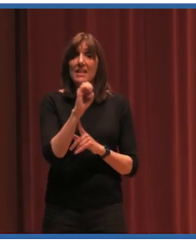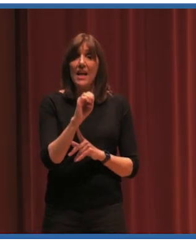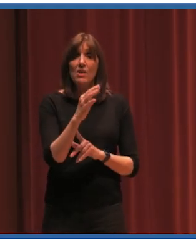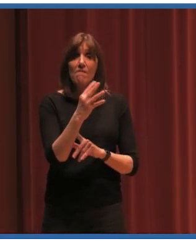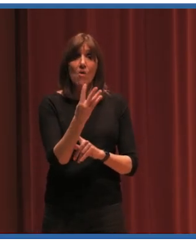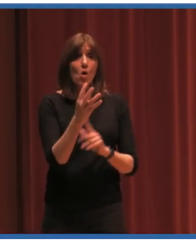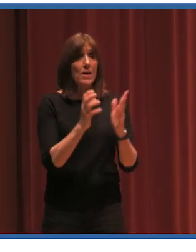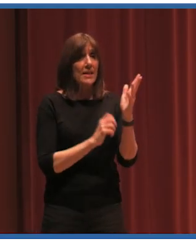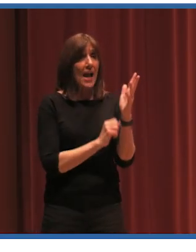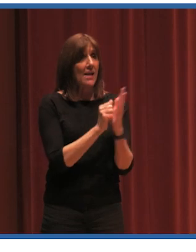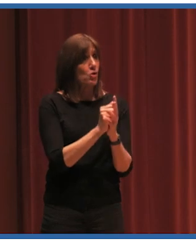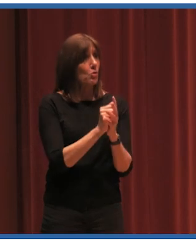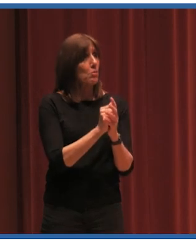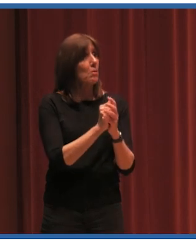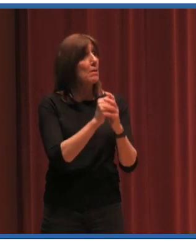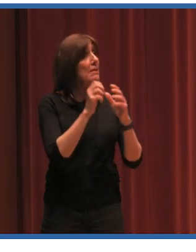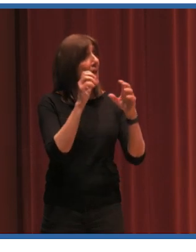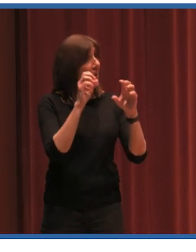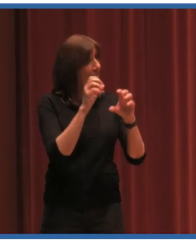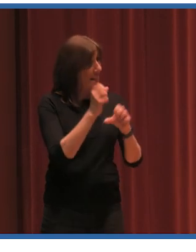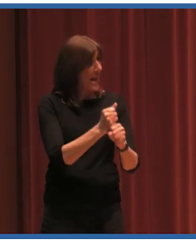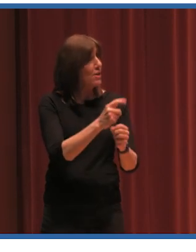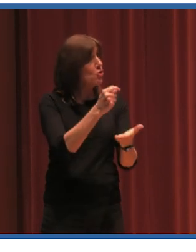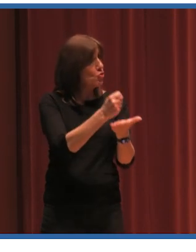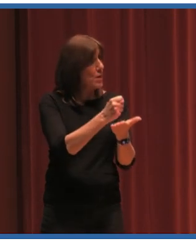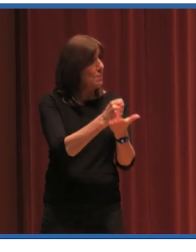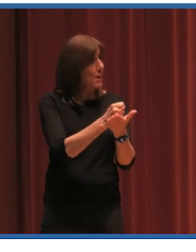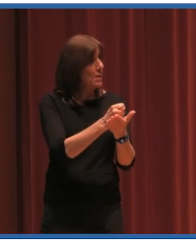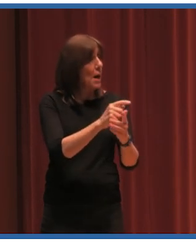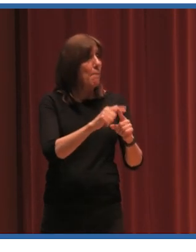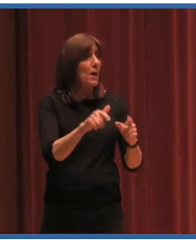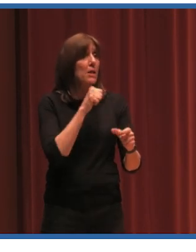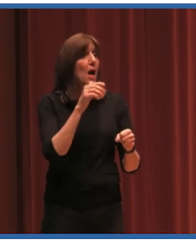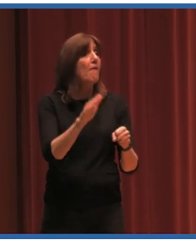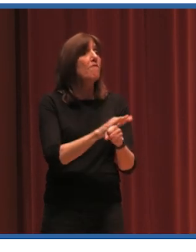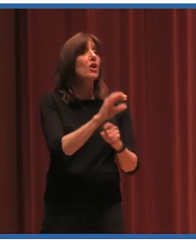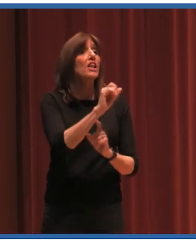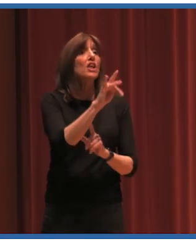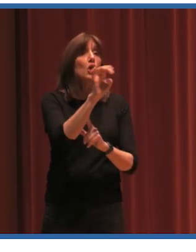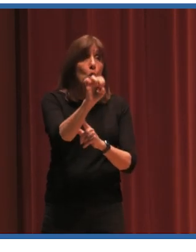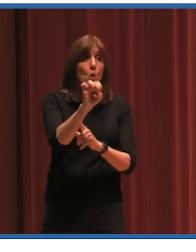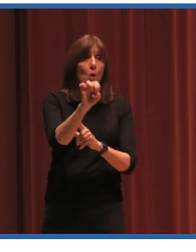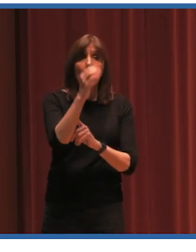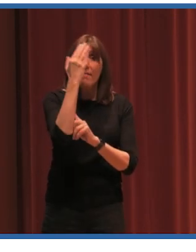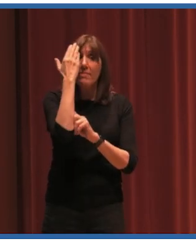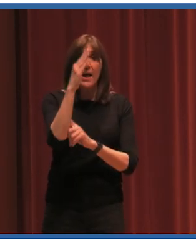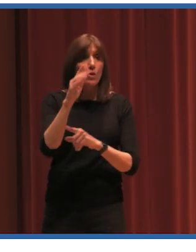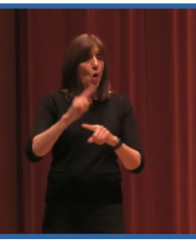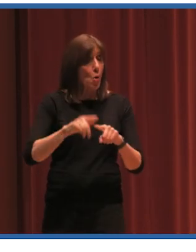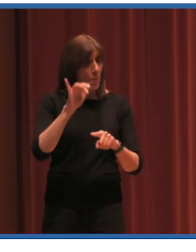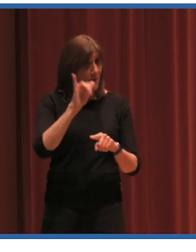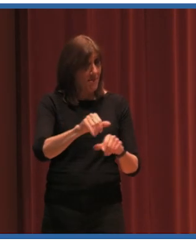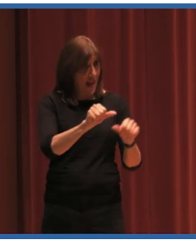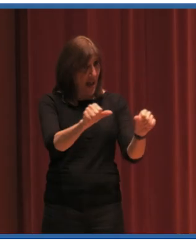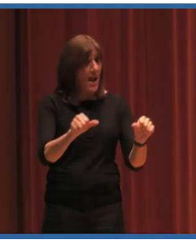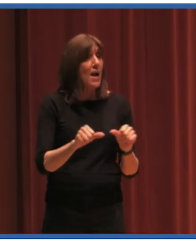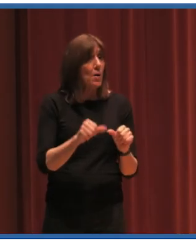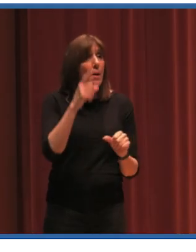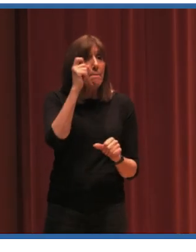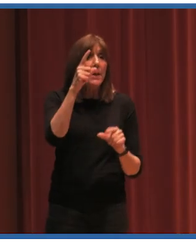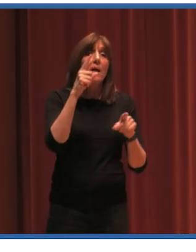is very treatable but not curable, who probably don't know that they're actually in that category. And